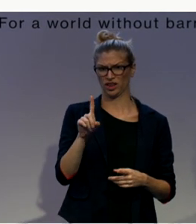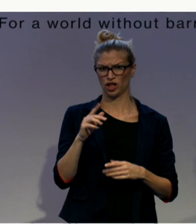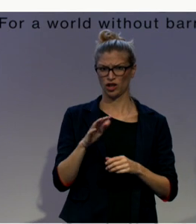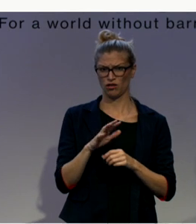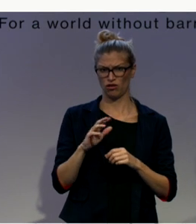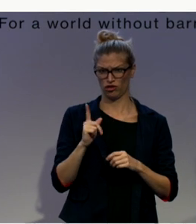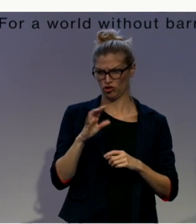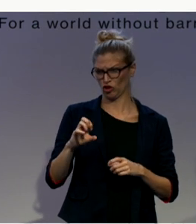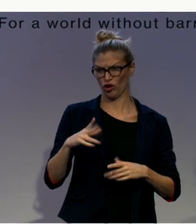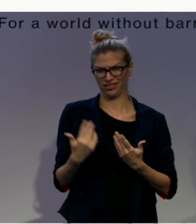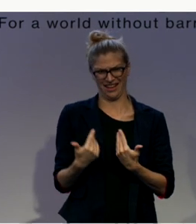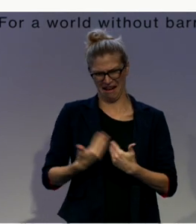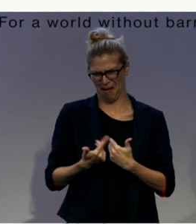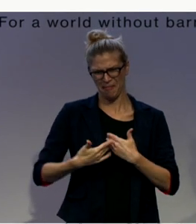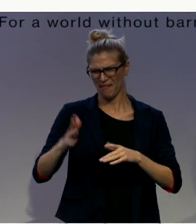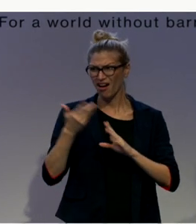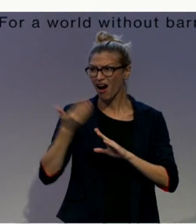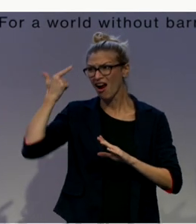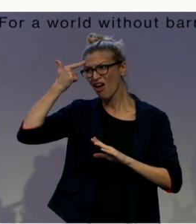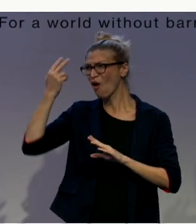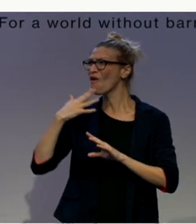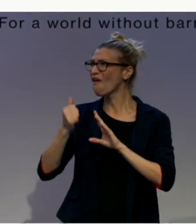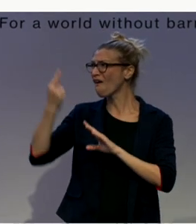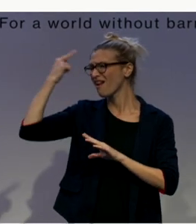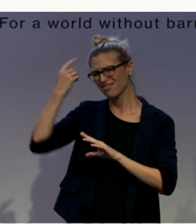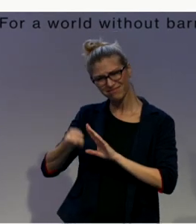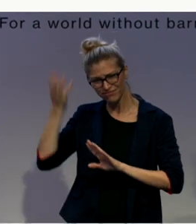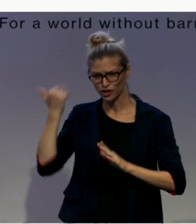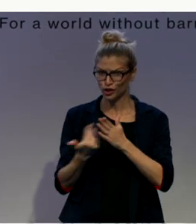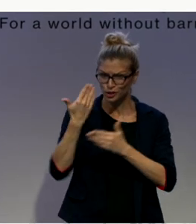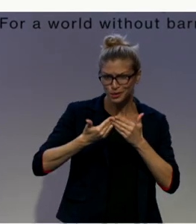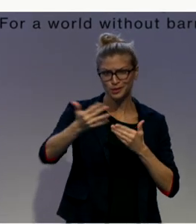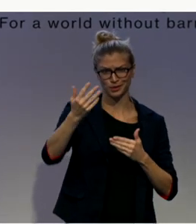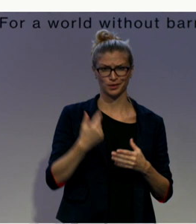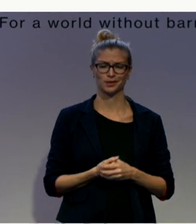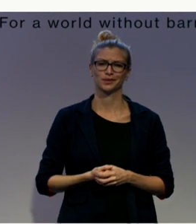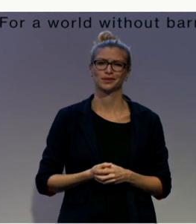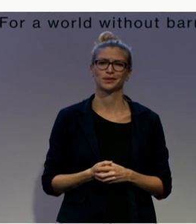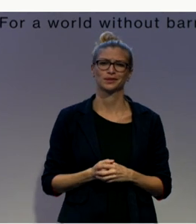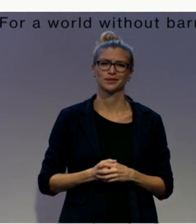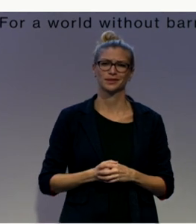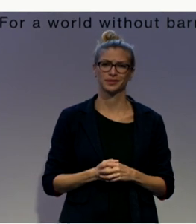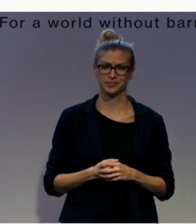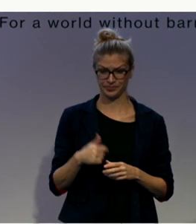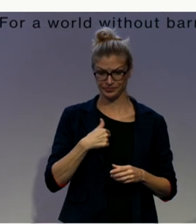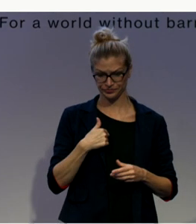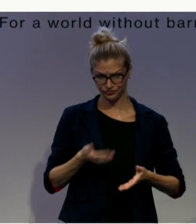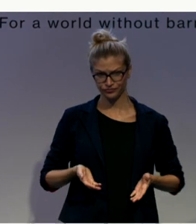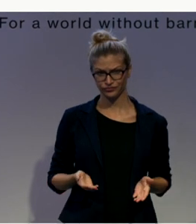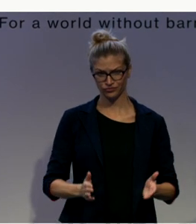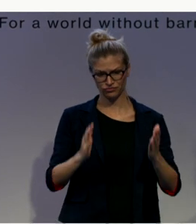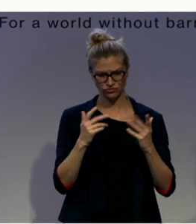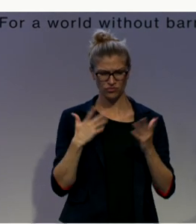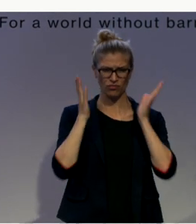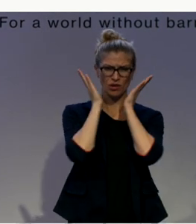But however, when we are born, the first thing that family said is, poor child, it has